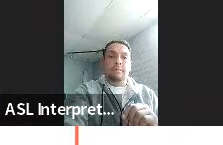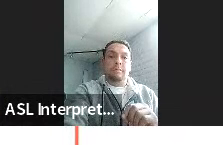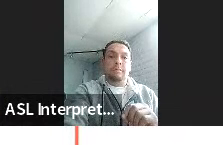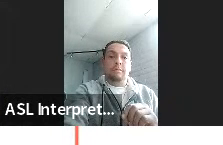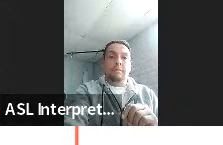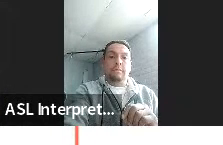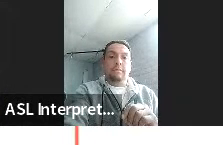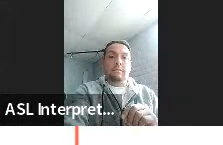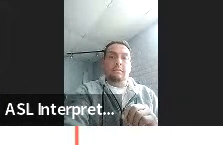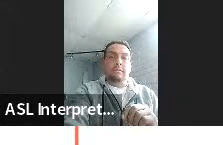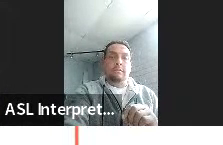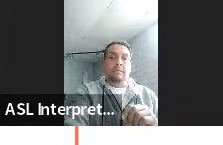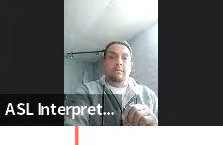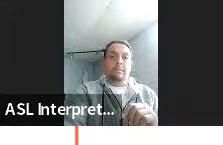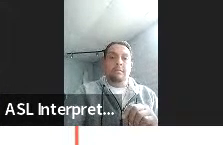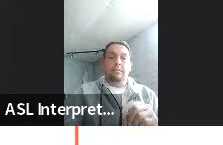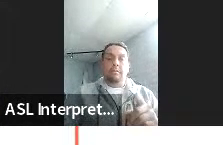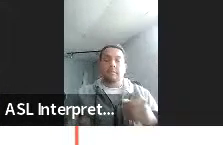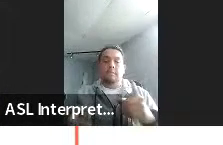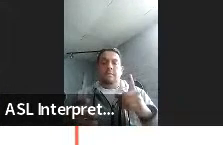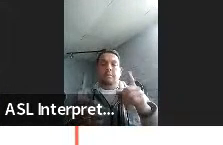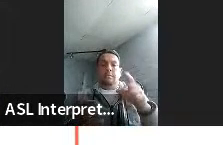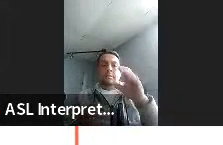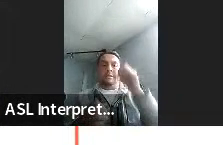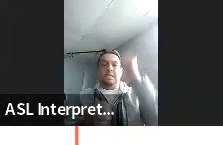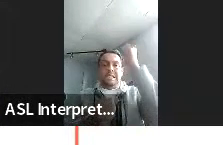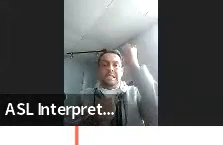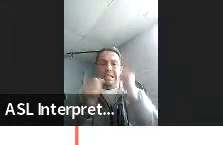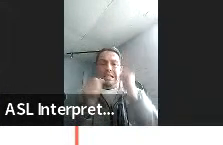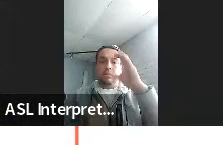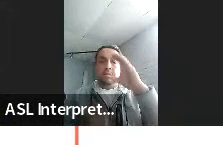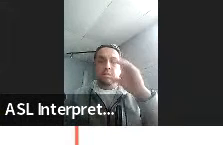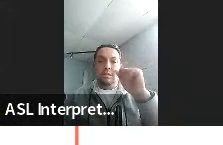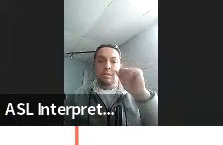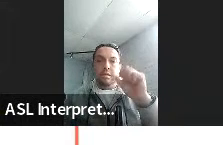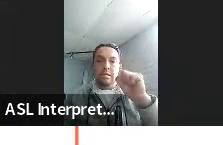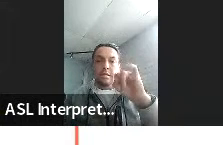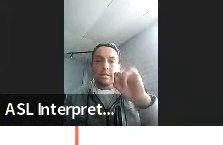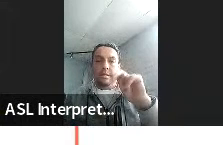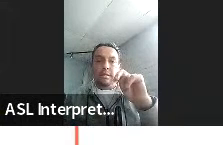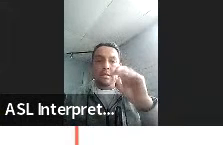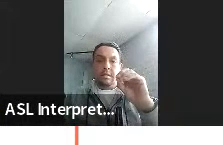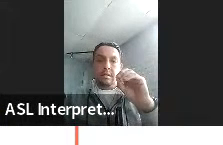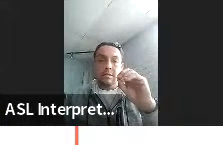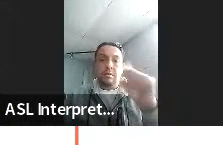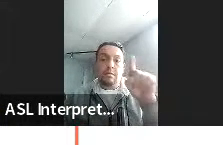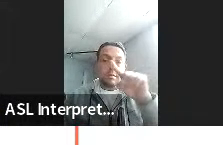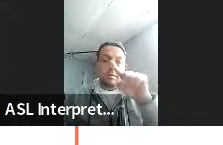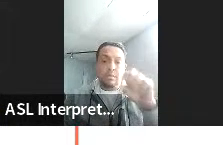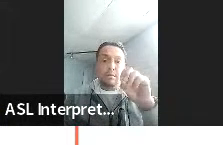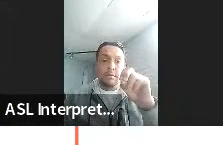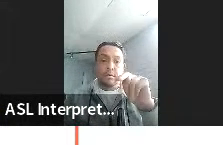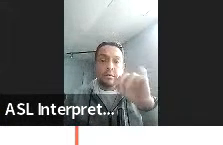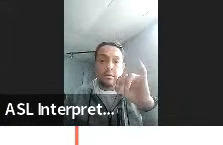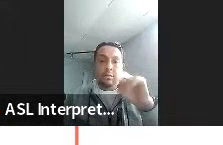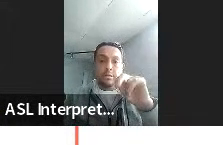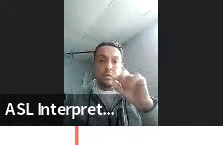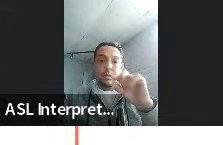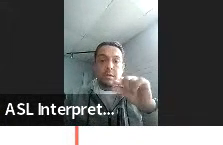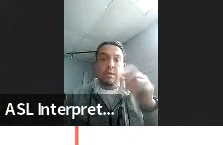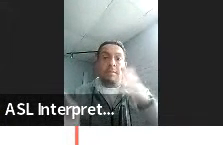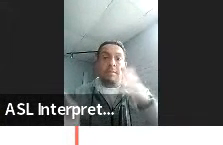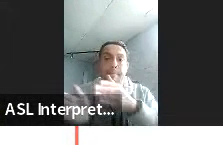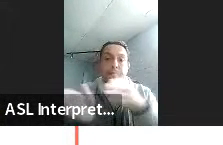plans. What kind of areas would be deemed appropriate for such zoning? And are neighborhoods like Coney Island were